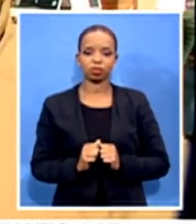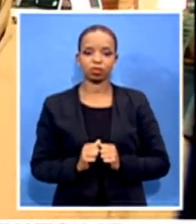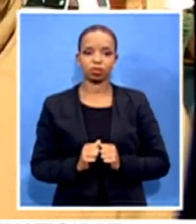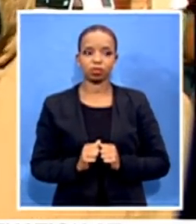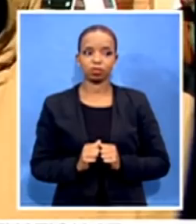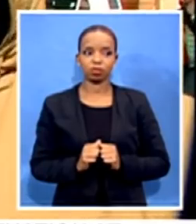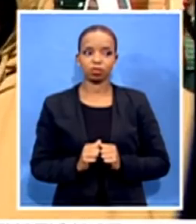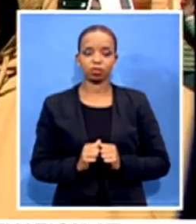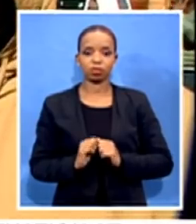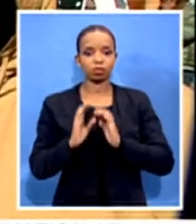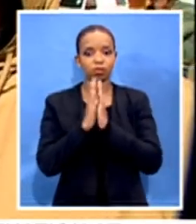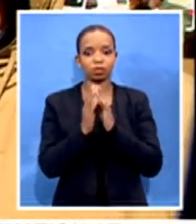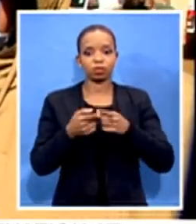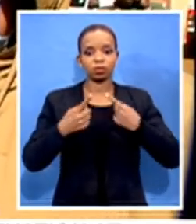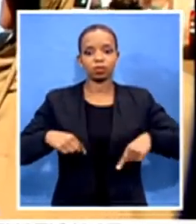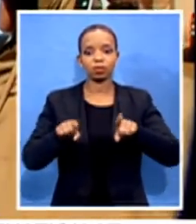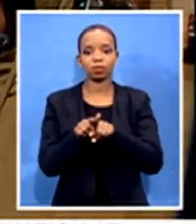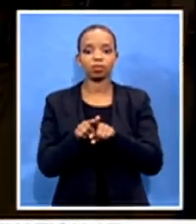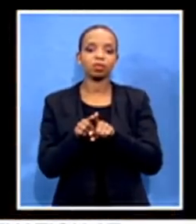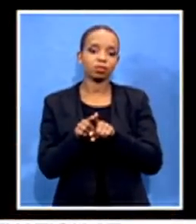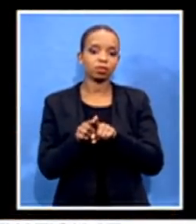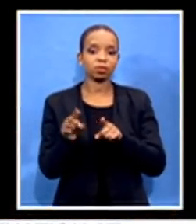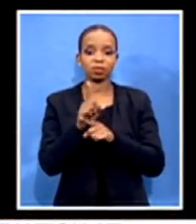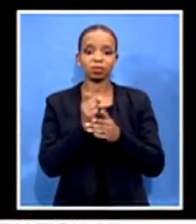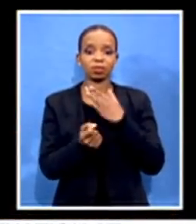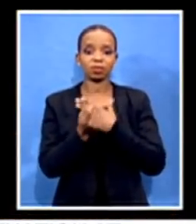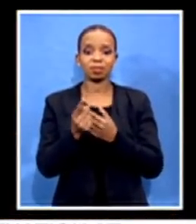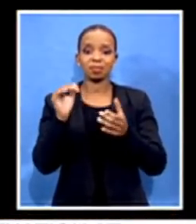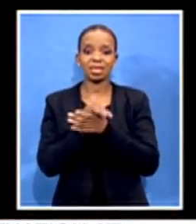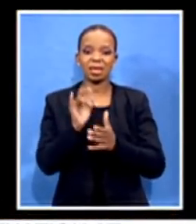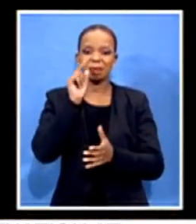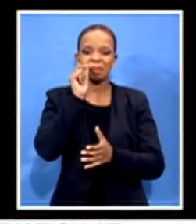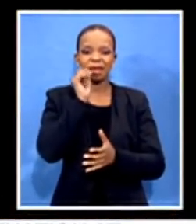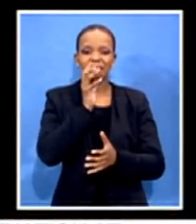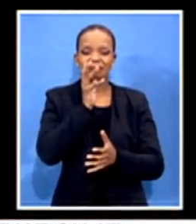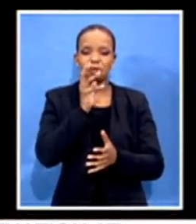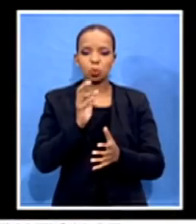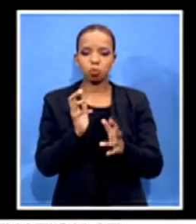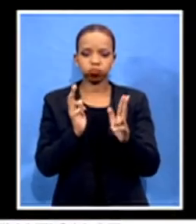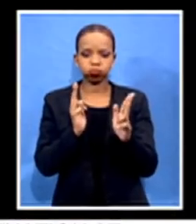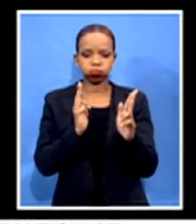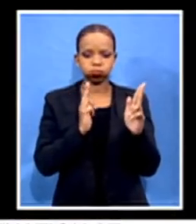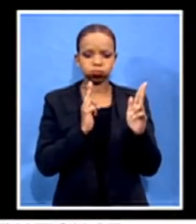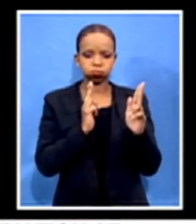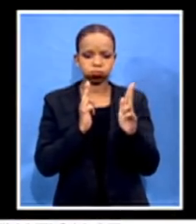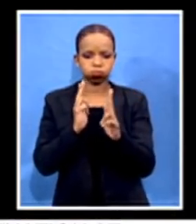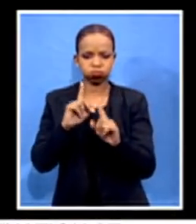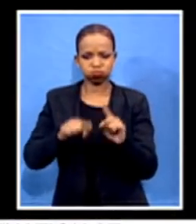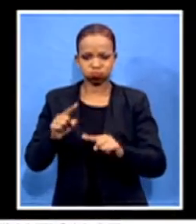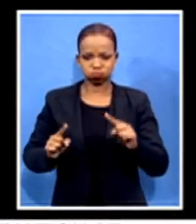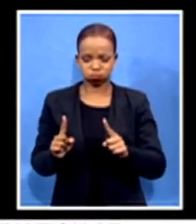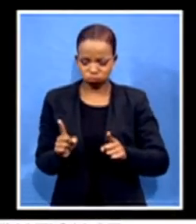see in large numbers, armed to the teeth with guns, different types of